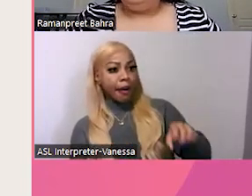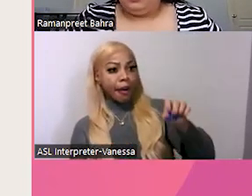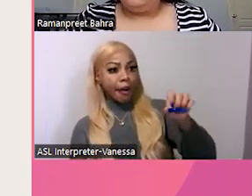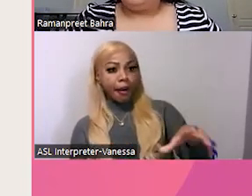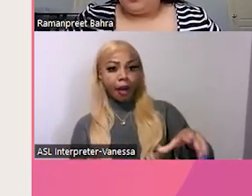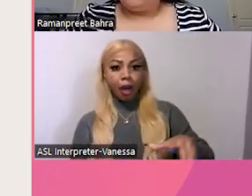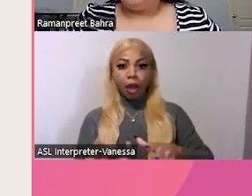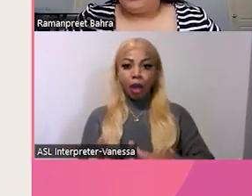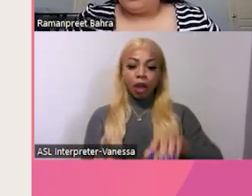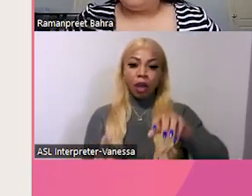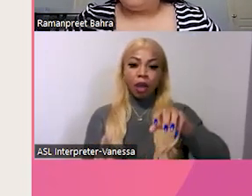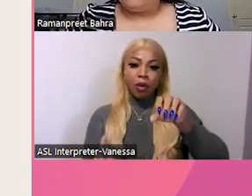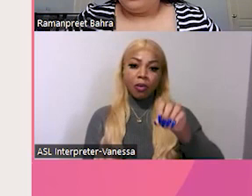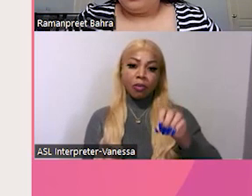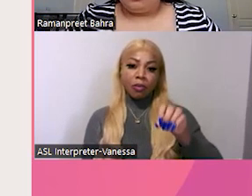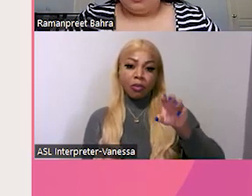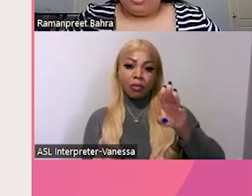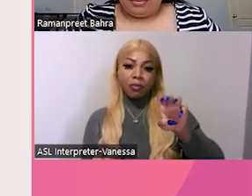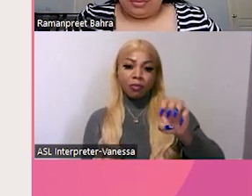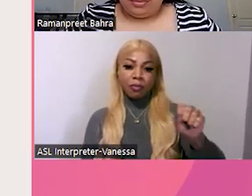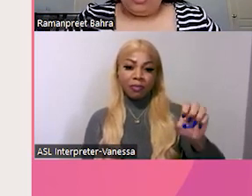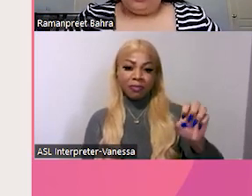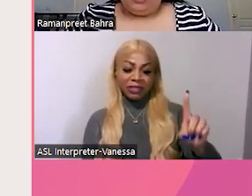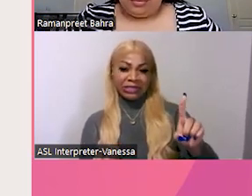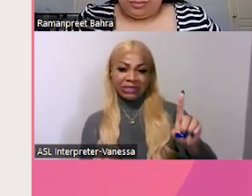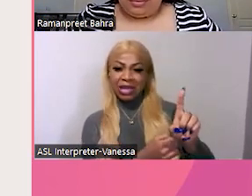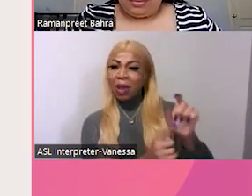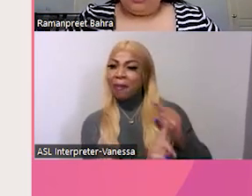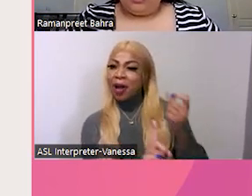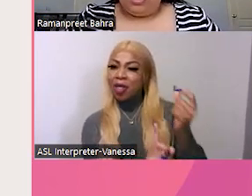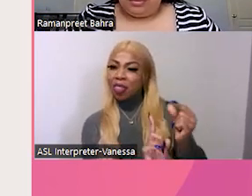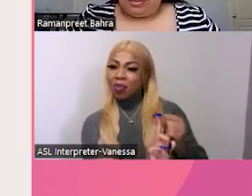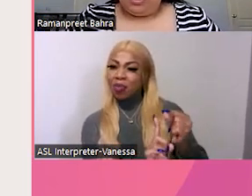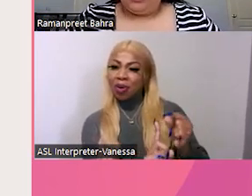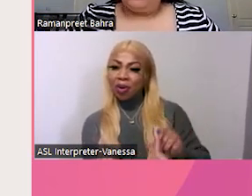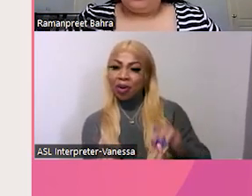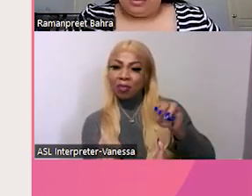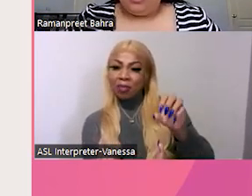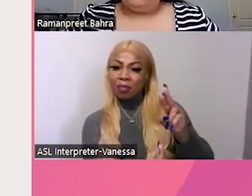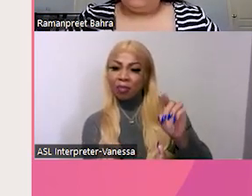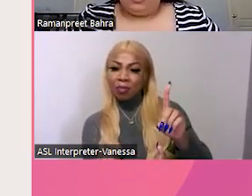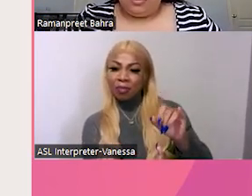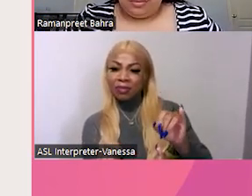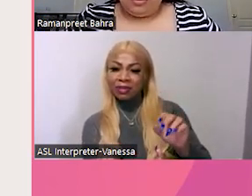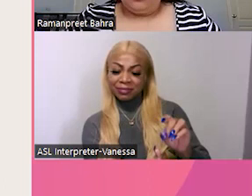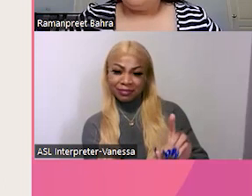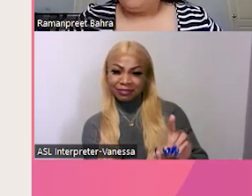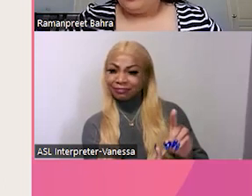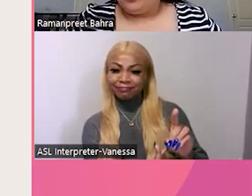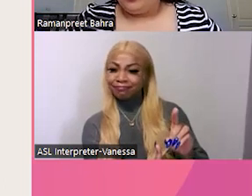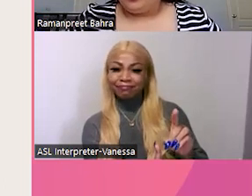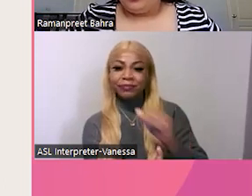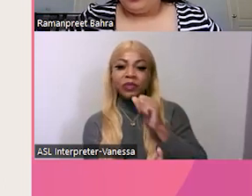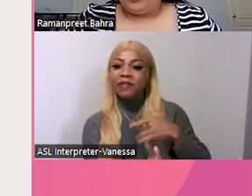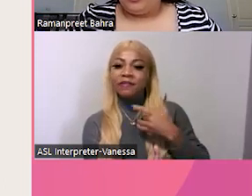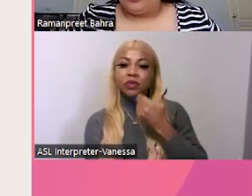obese. Morbid, that term applied to your body in a healthcare setting where you're supposed to feel safe. It's one, for